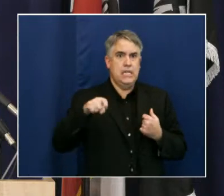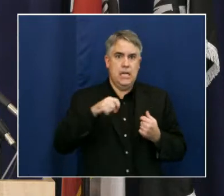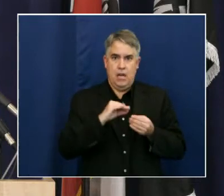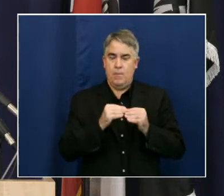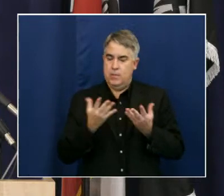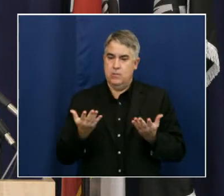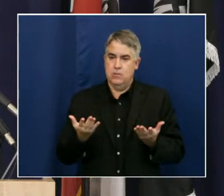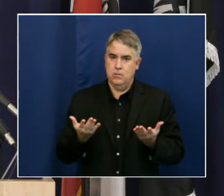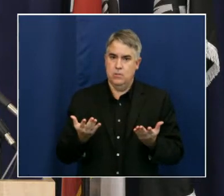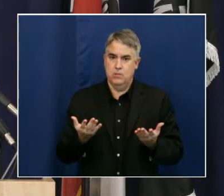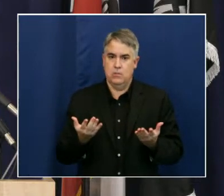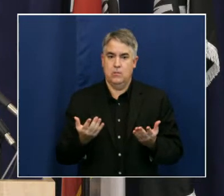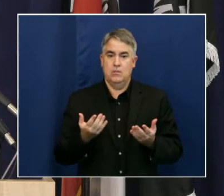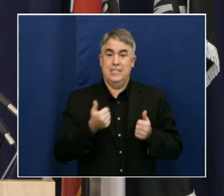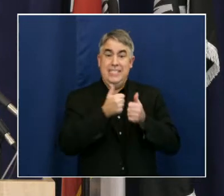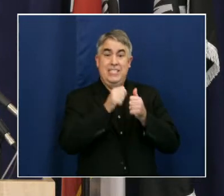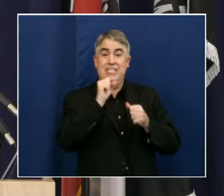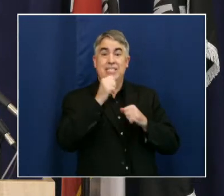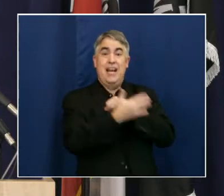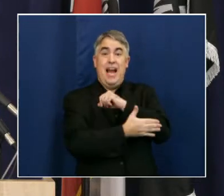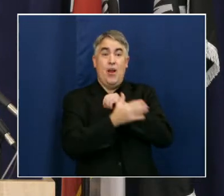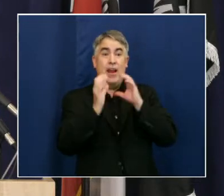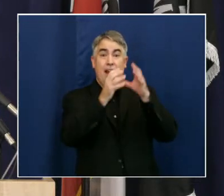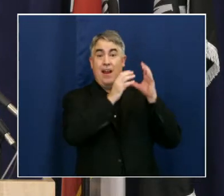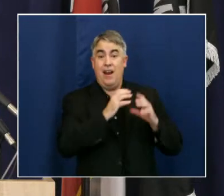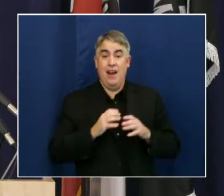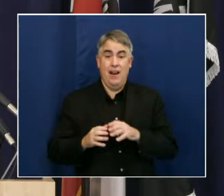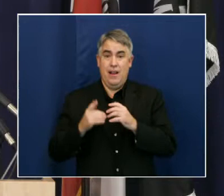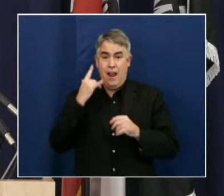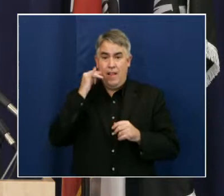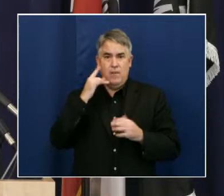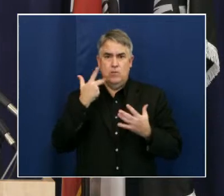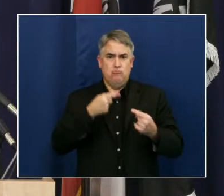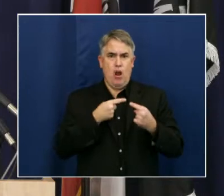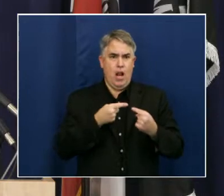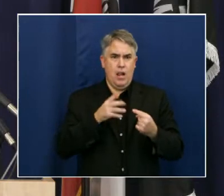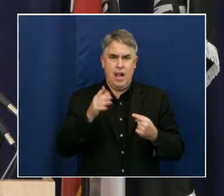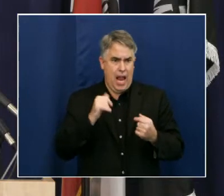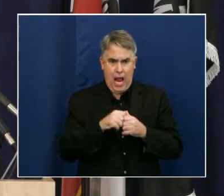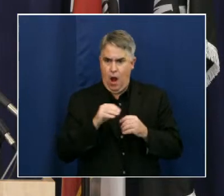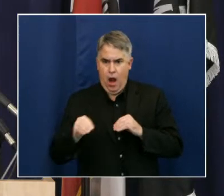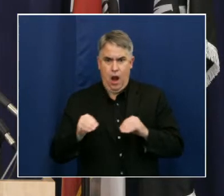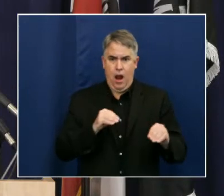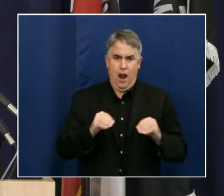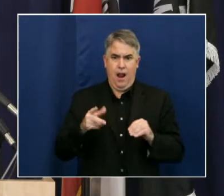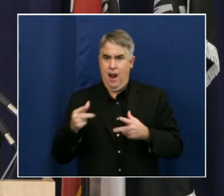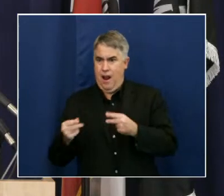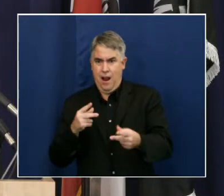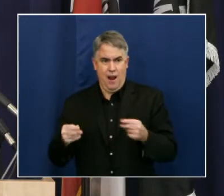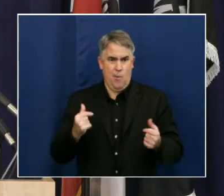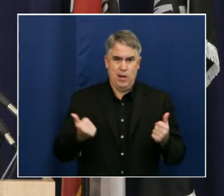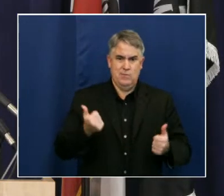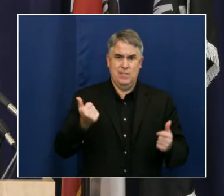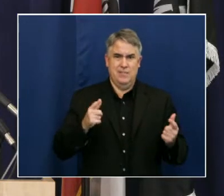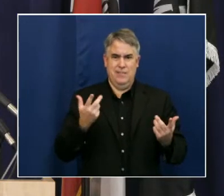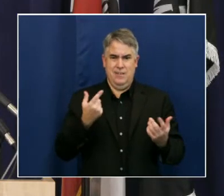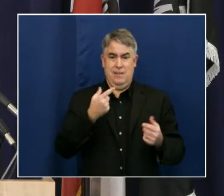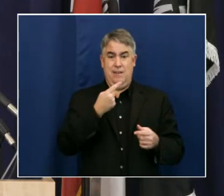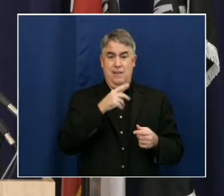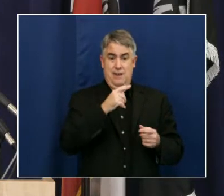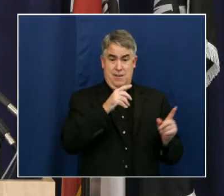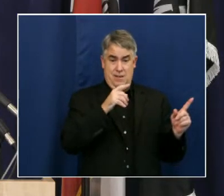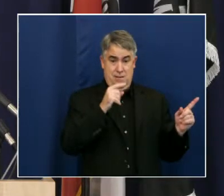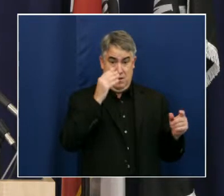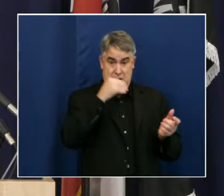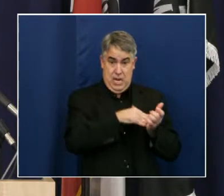aware of any county that has progressed all the way through 1A. I don't think. Okay. Dr. Wooten, are you? No, Dr. Wooten's shaking her head. She's not